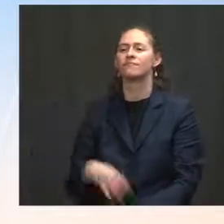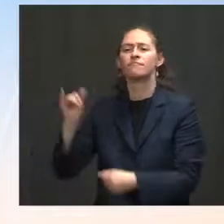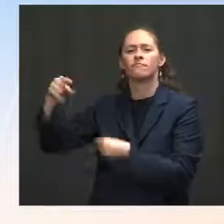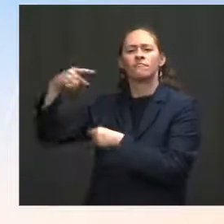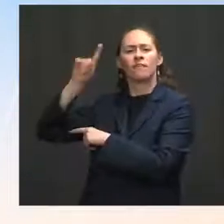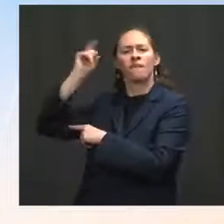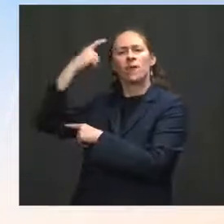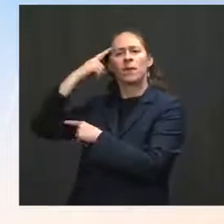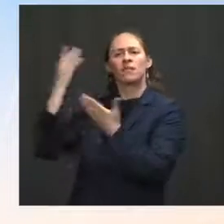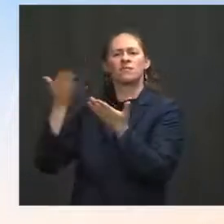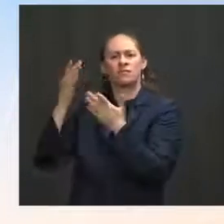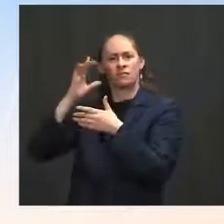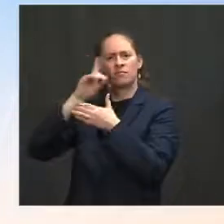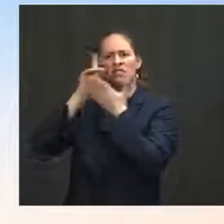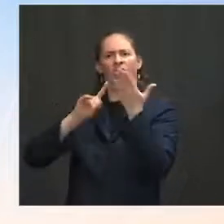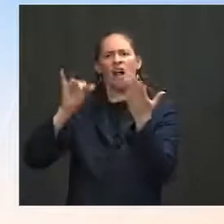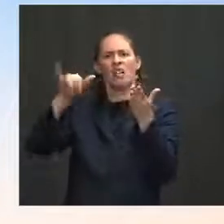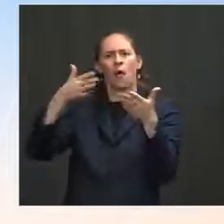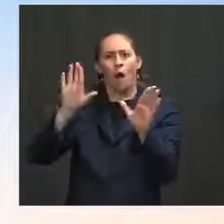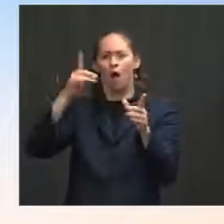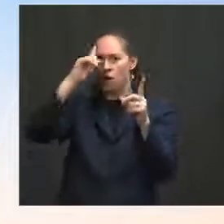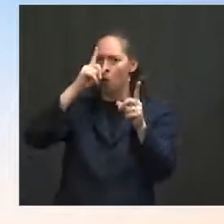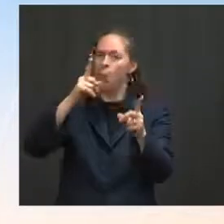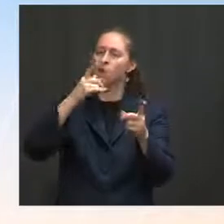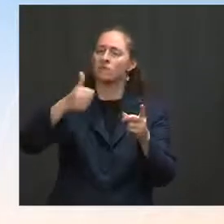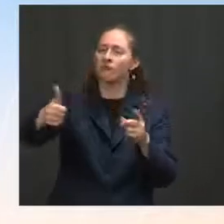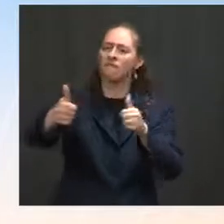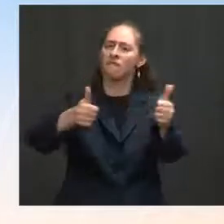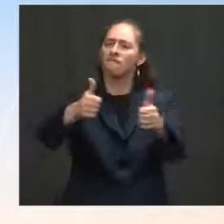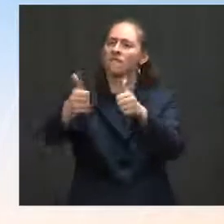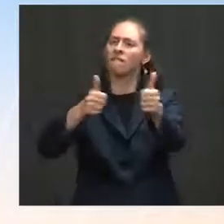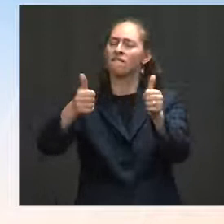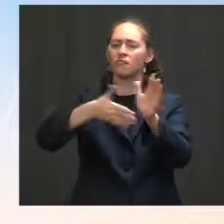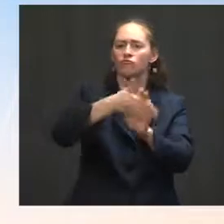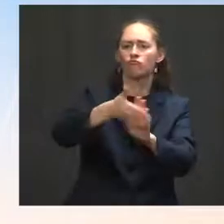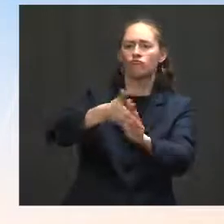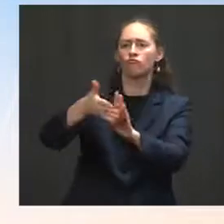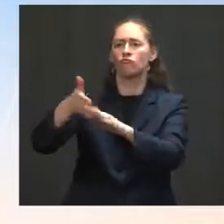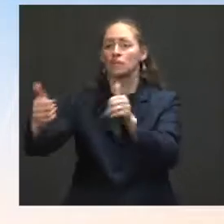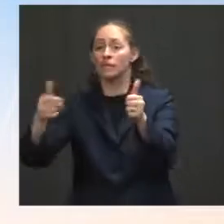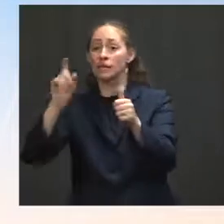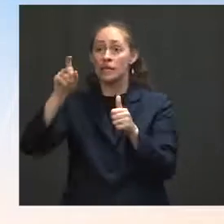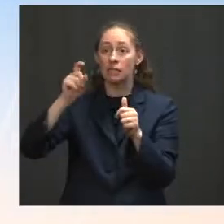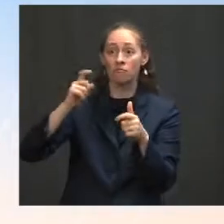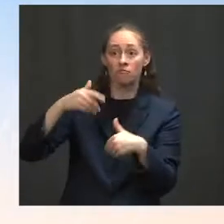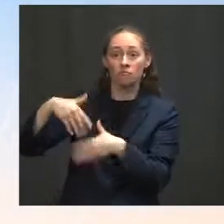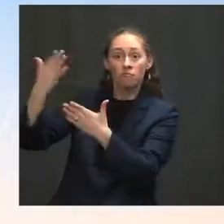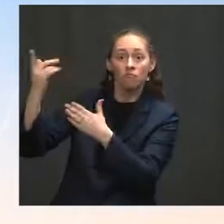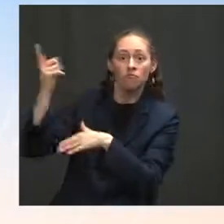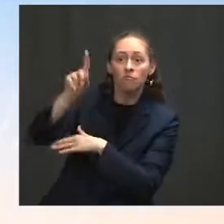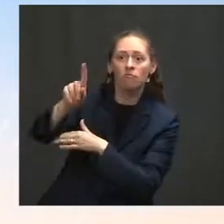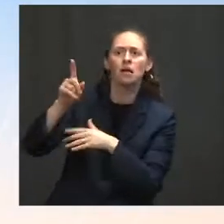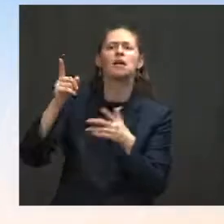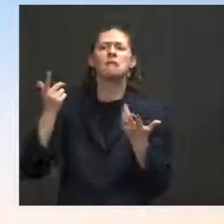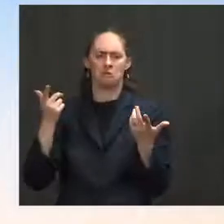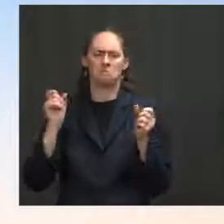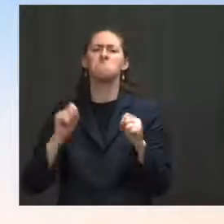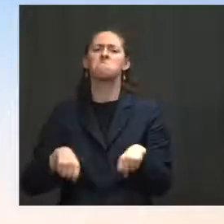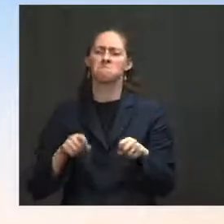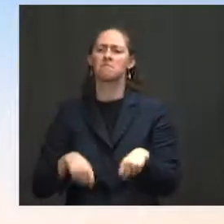to administration, even as individuals need to be nominated and confirmed, and that is certainly the case in this regard as